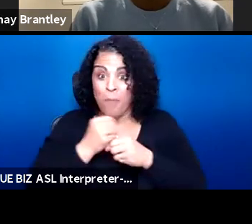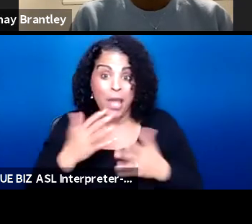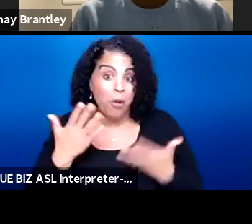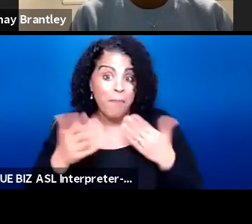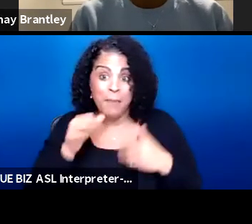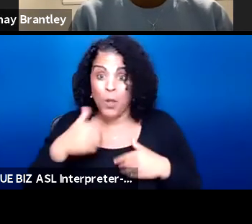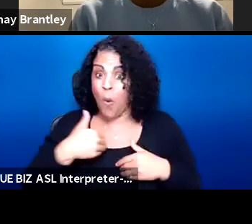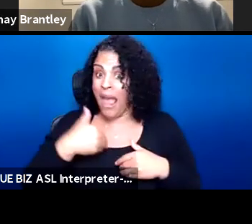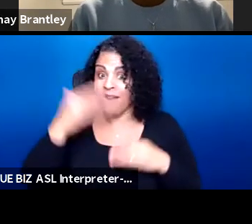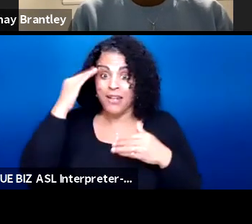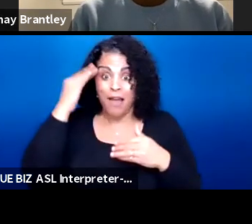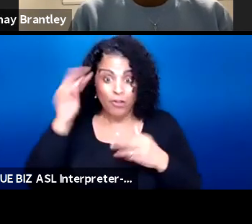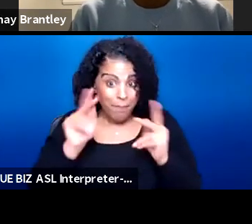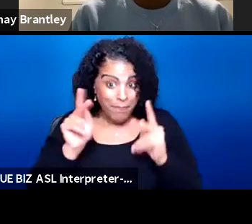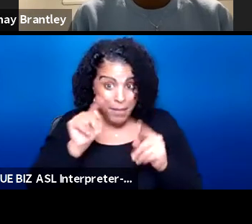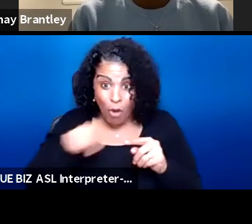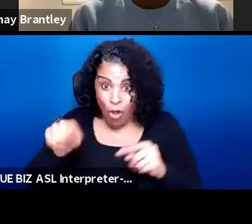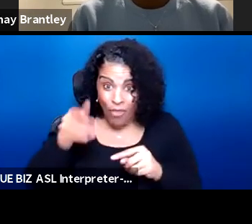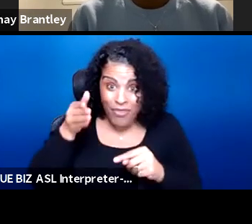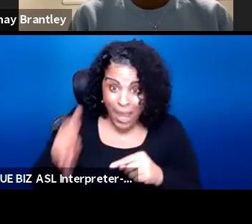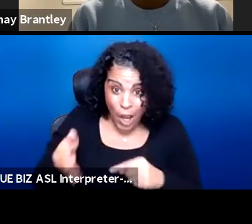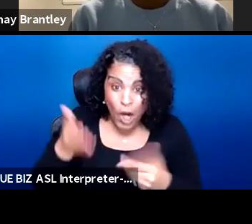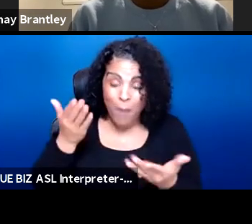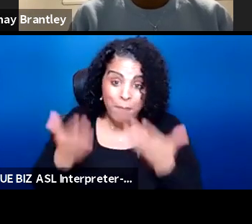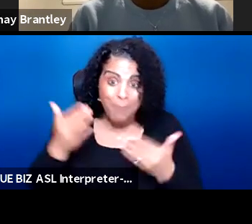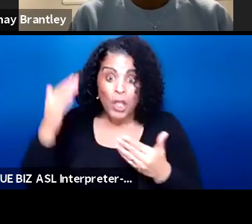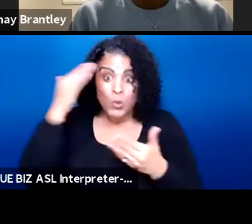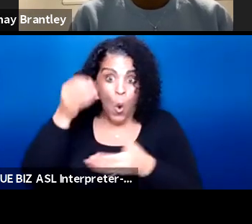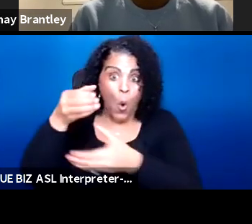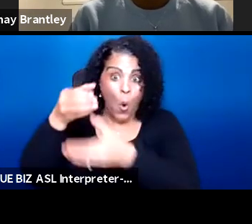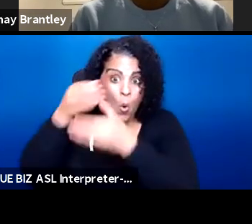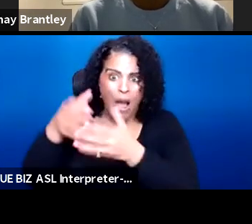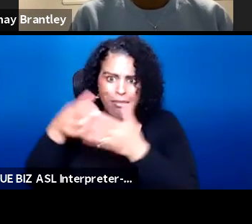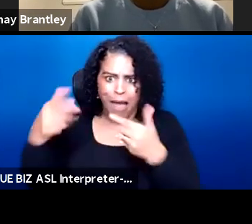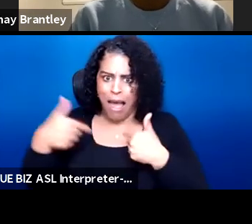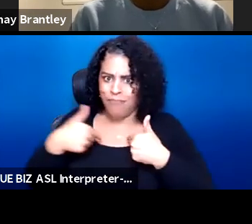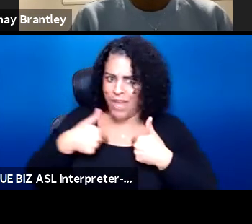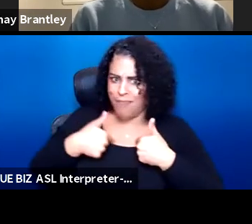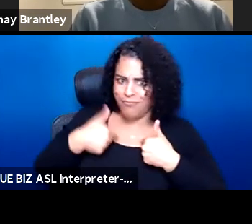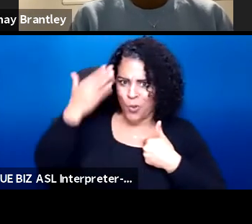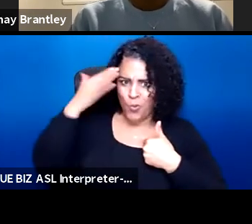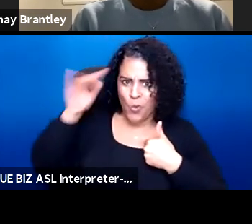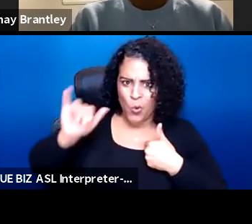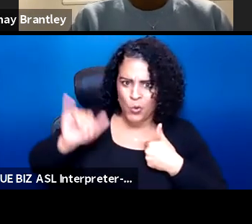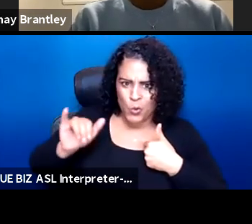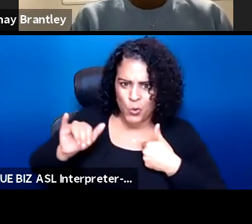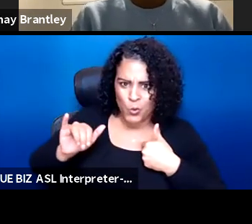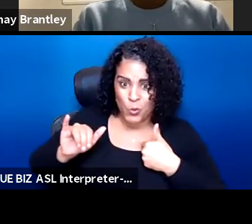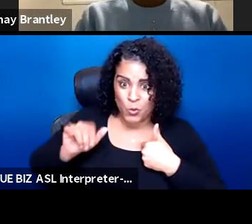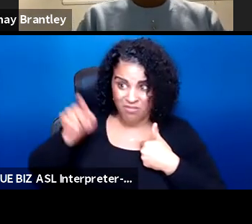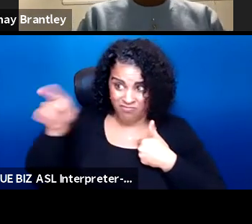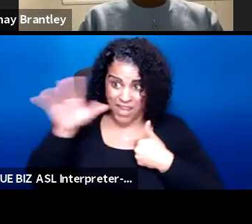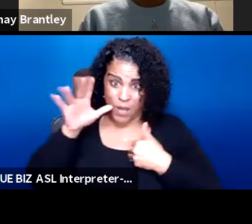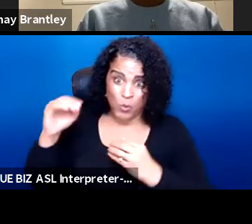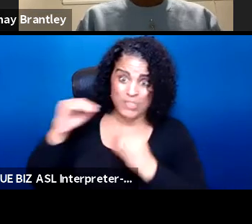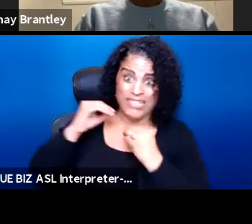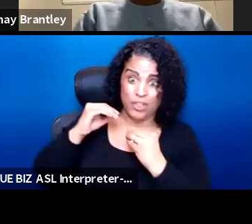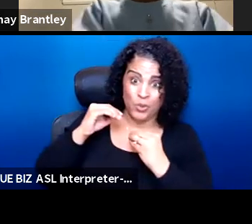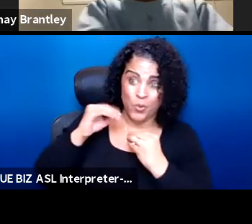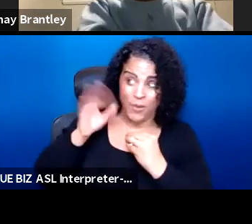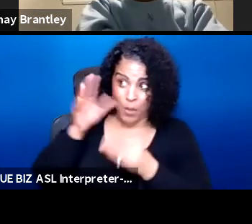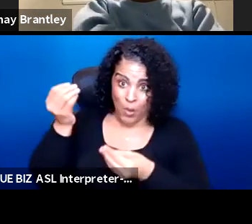knowledge, there's people in those spaces that know a lot of things that you don't know either, you know, that they will teach you, that they'll